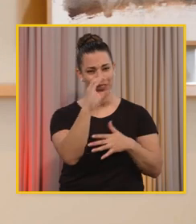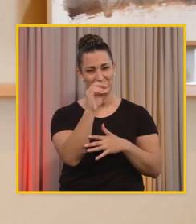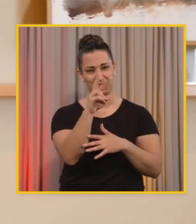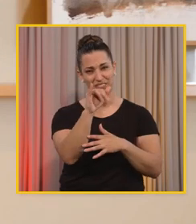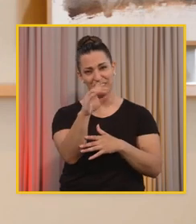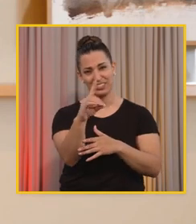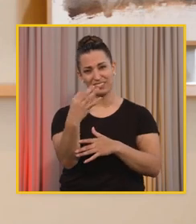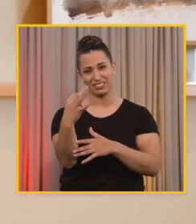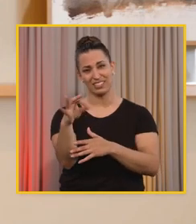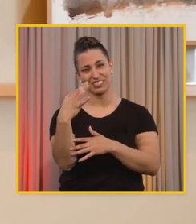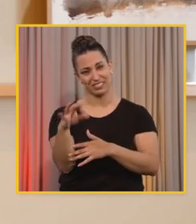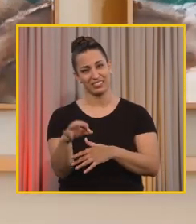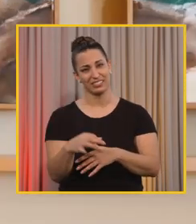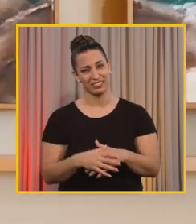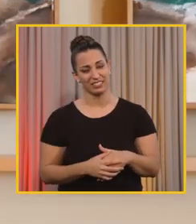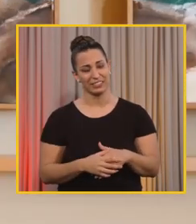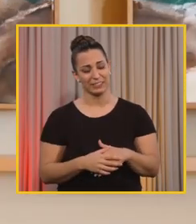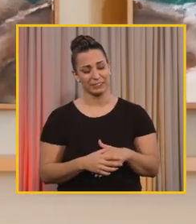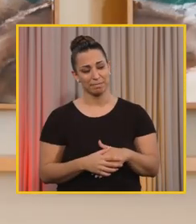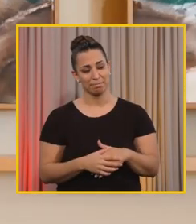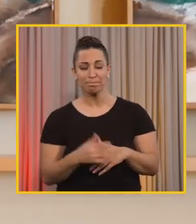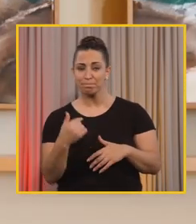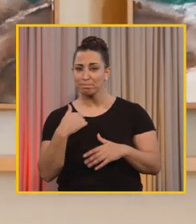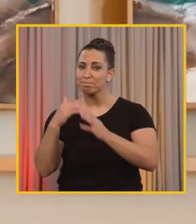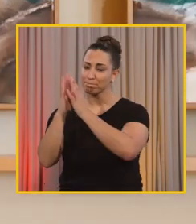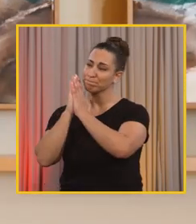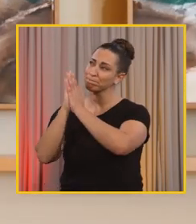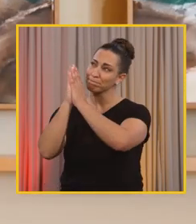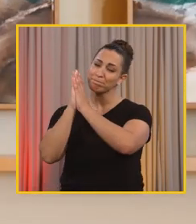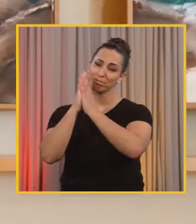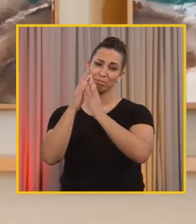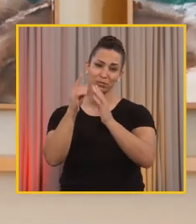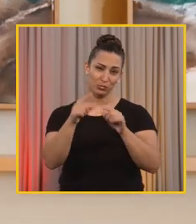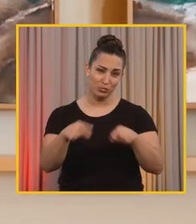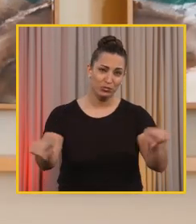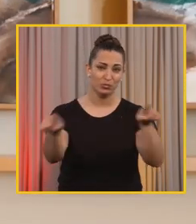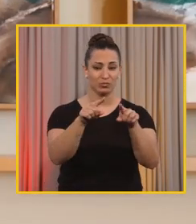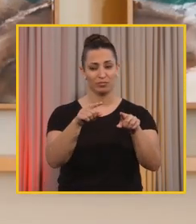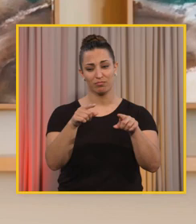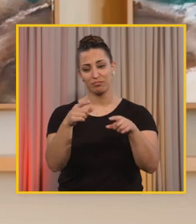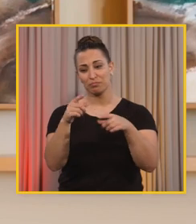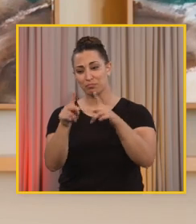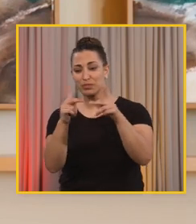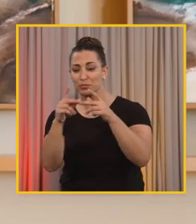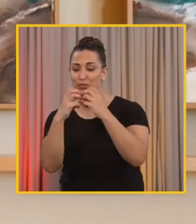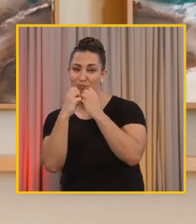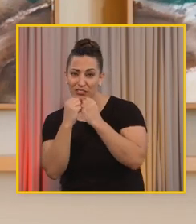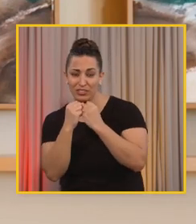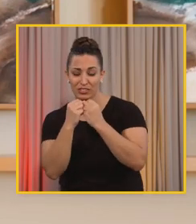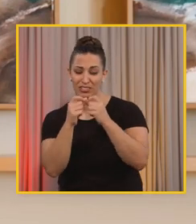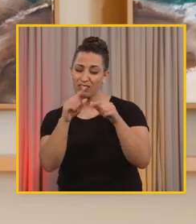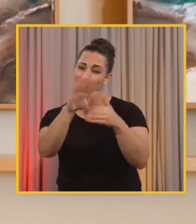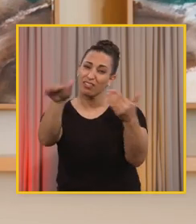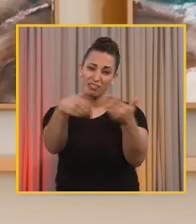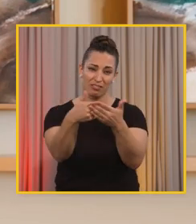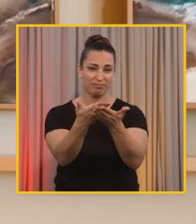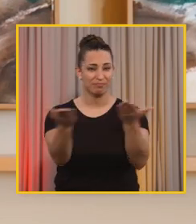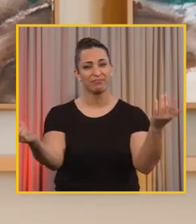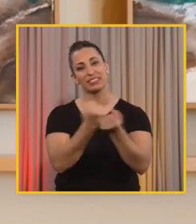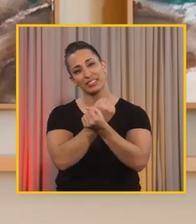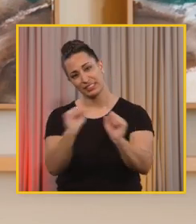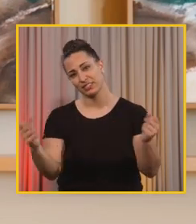COVID-19 pandemic. I pray that you and your loved ones are safe and